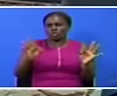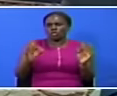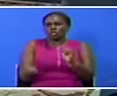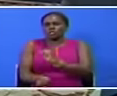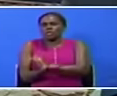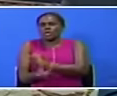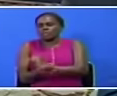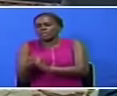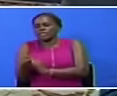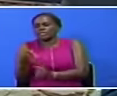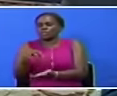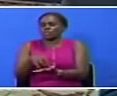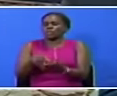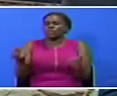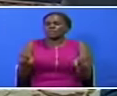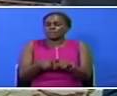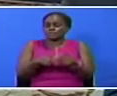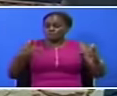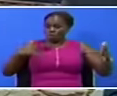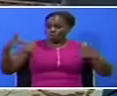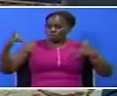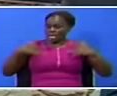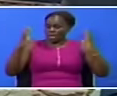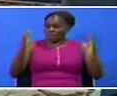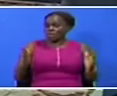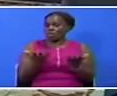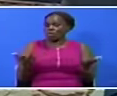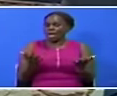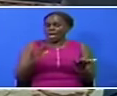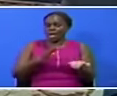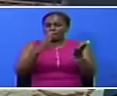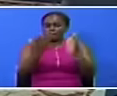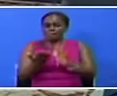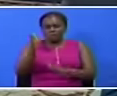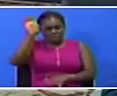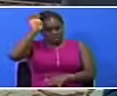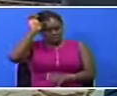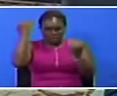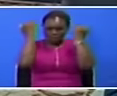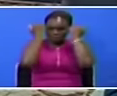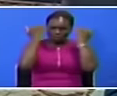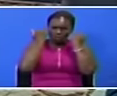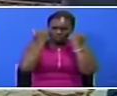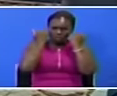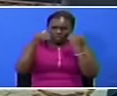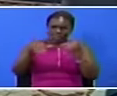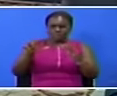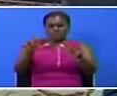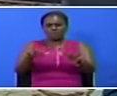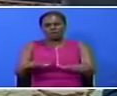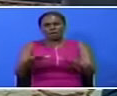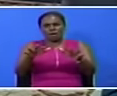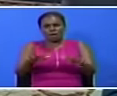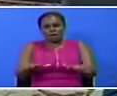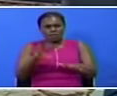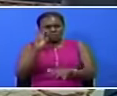this mystery. Also of great concern, Enoch Onsanse, who appeared before the Eldoret Law Court today, appeared composed. Of course,